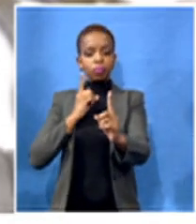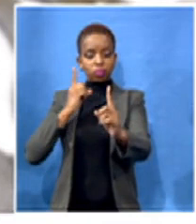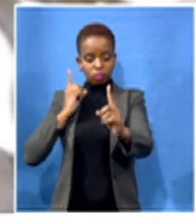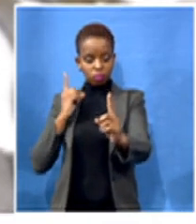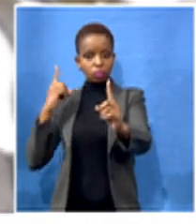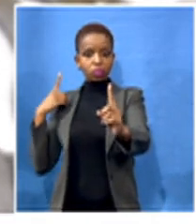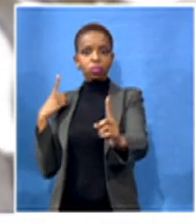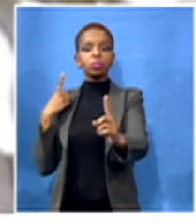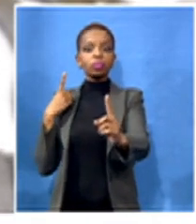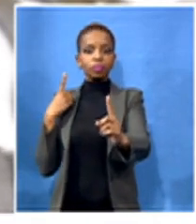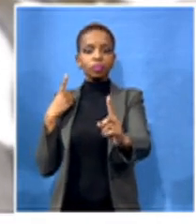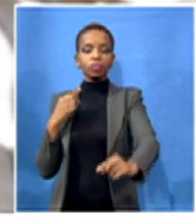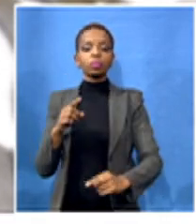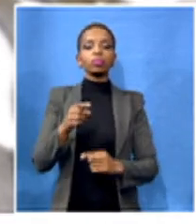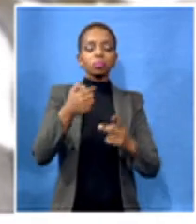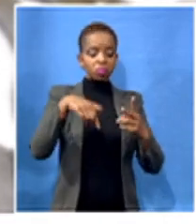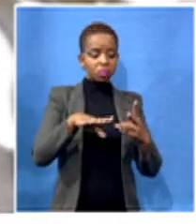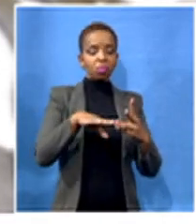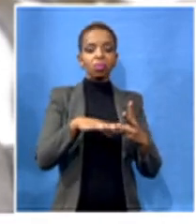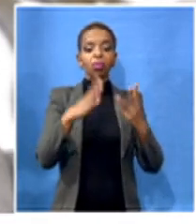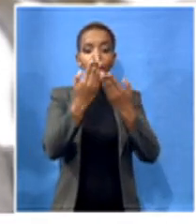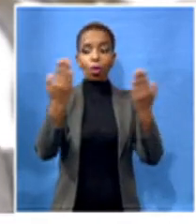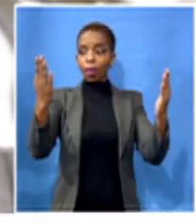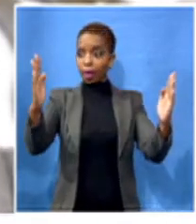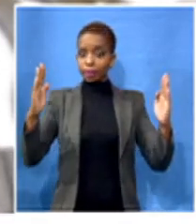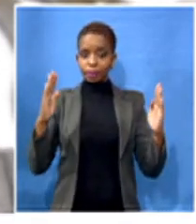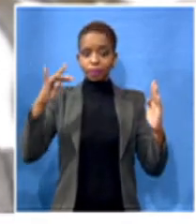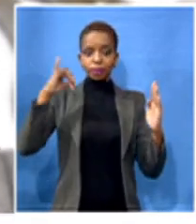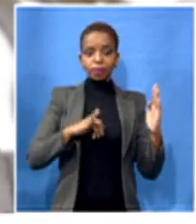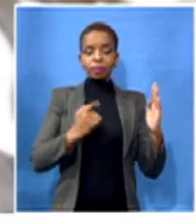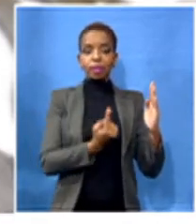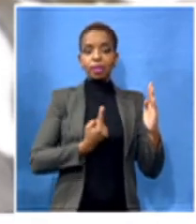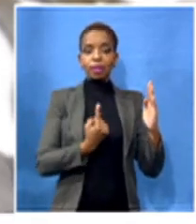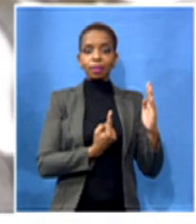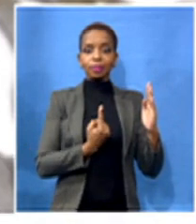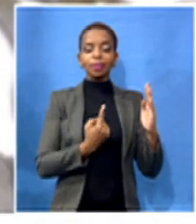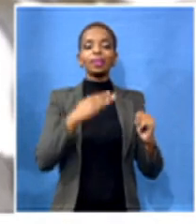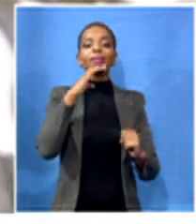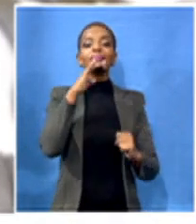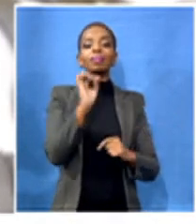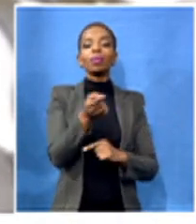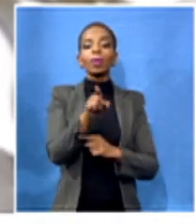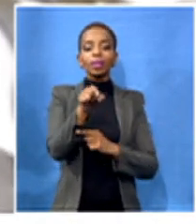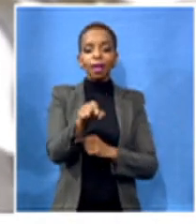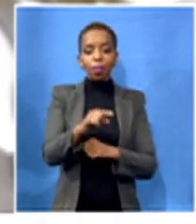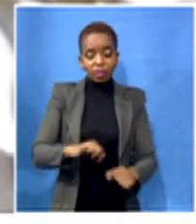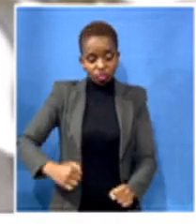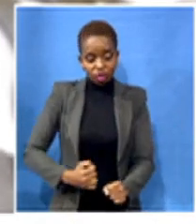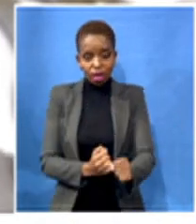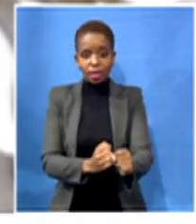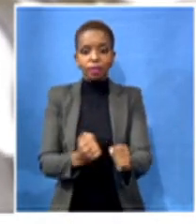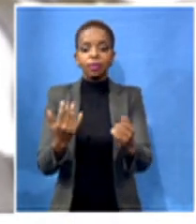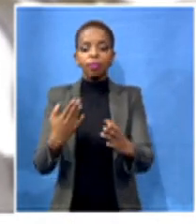person. Then there's the quarantine. So at the core of the strategy of preventing the spread of